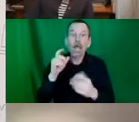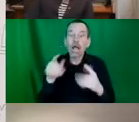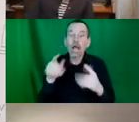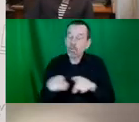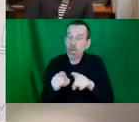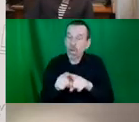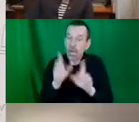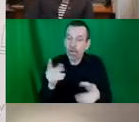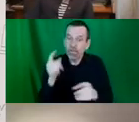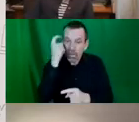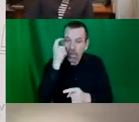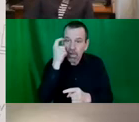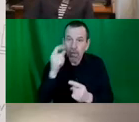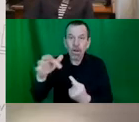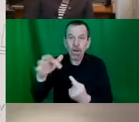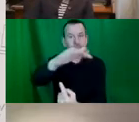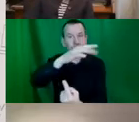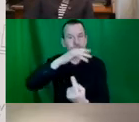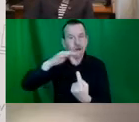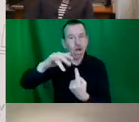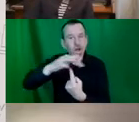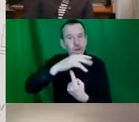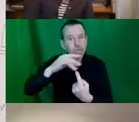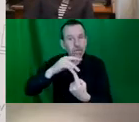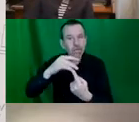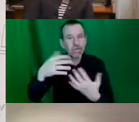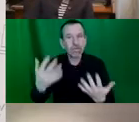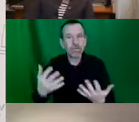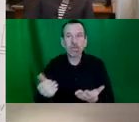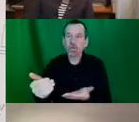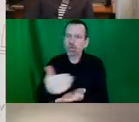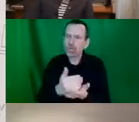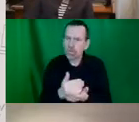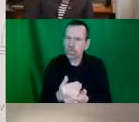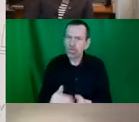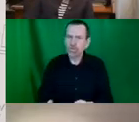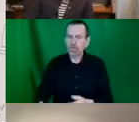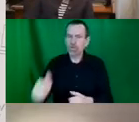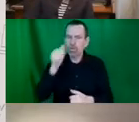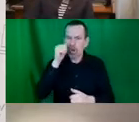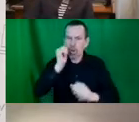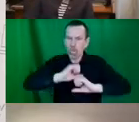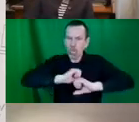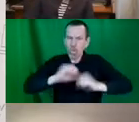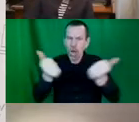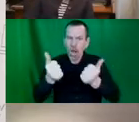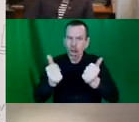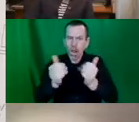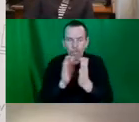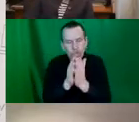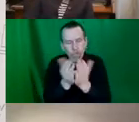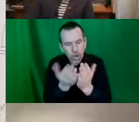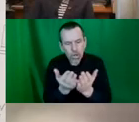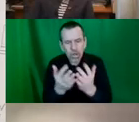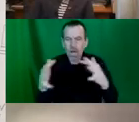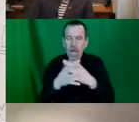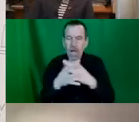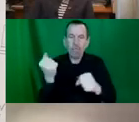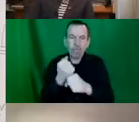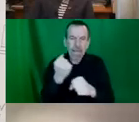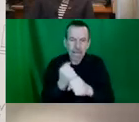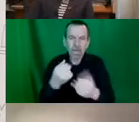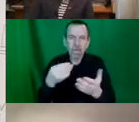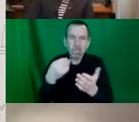resides. Book conservators have an understanding of the mechanics of a book and its structure, be it culturally, visually, economically,